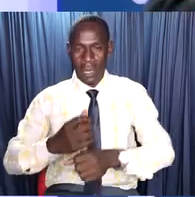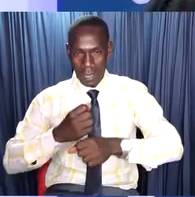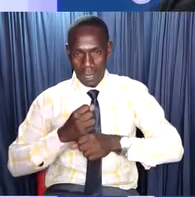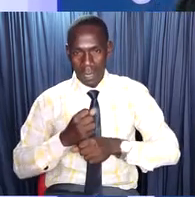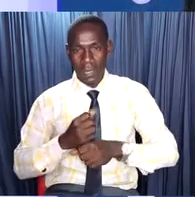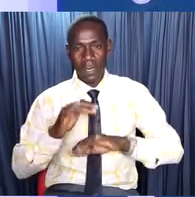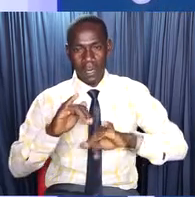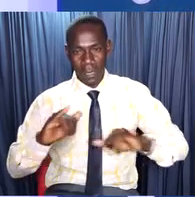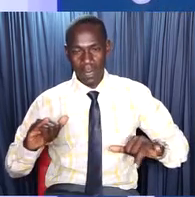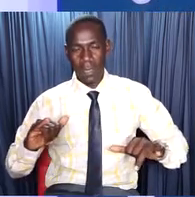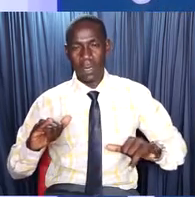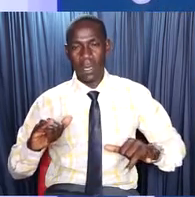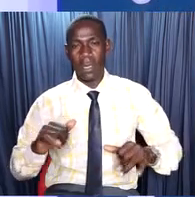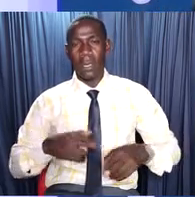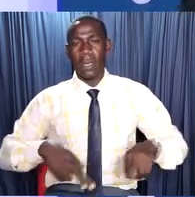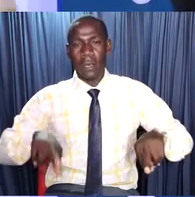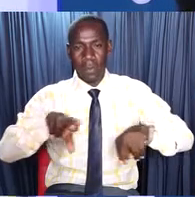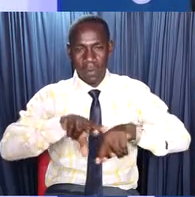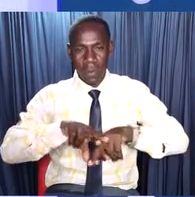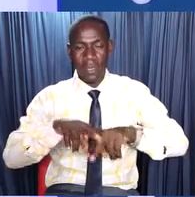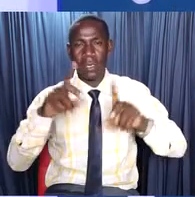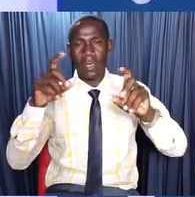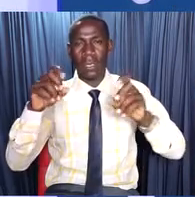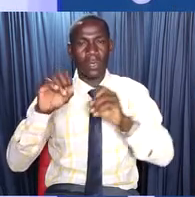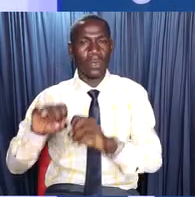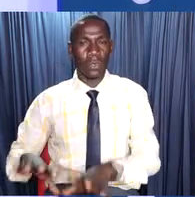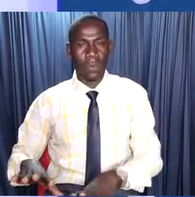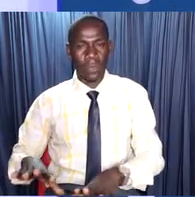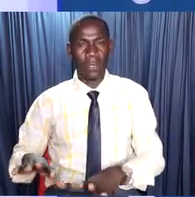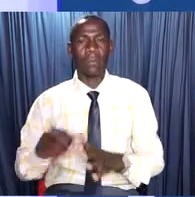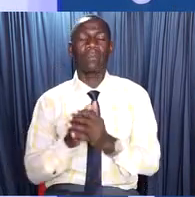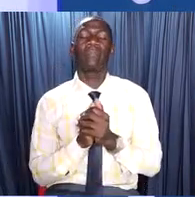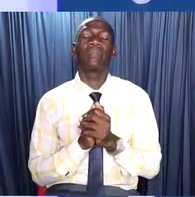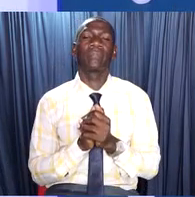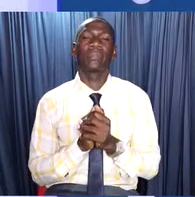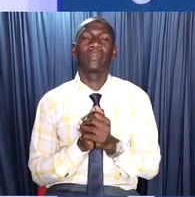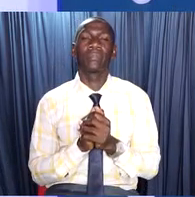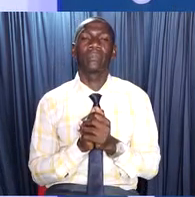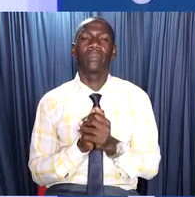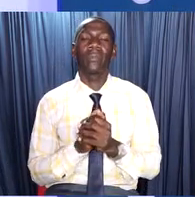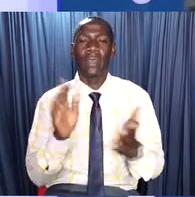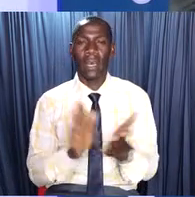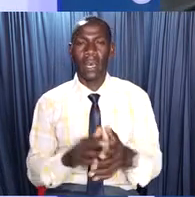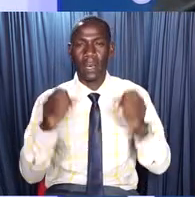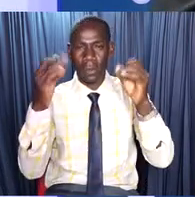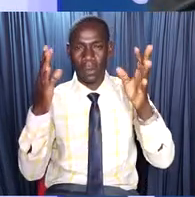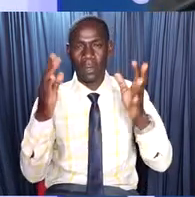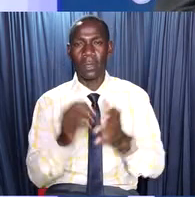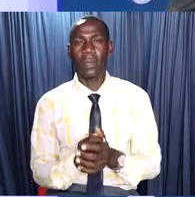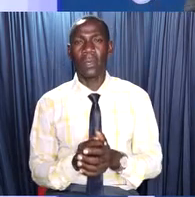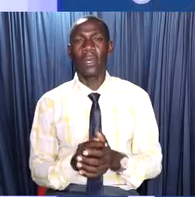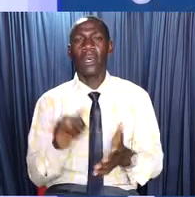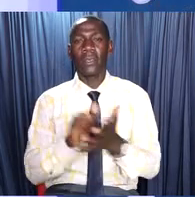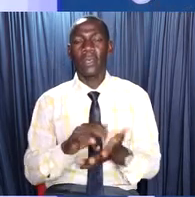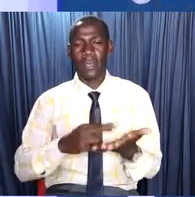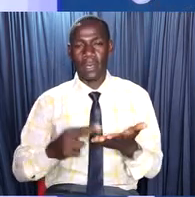kutakasika. Just uphold sanctity. Kwa kuungama dhambi na kuacha. By confessing your sins and forsaking them. Hallelujah. Mana hiyo